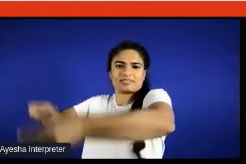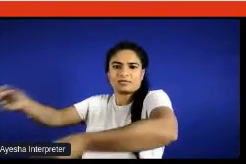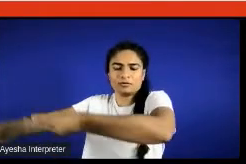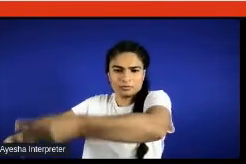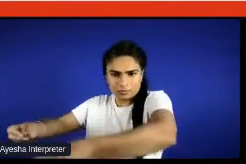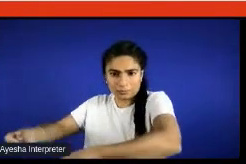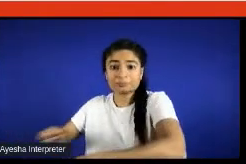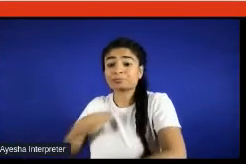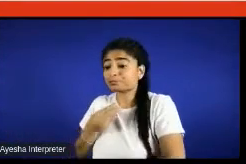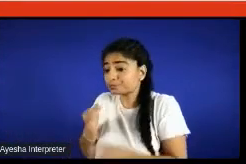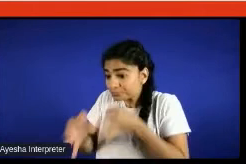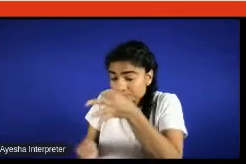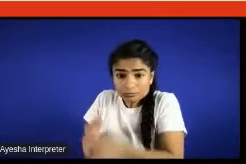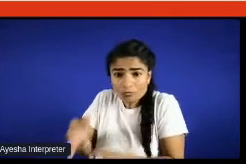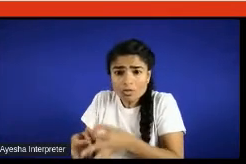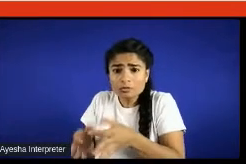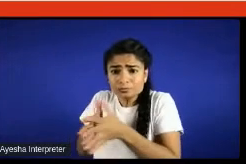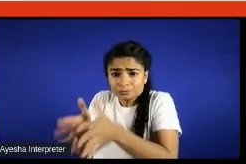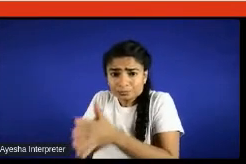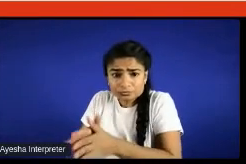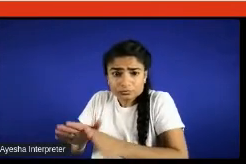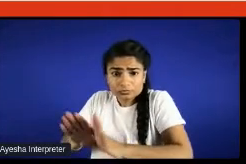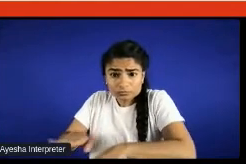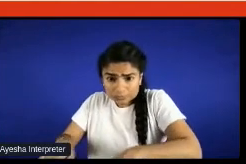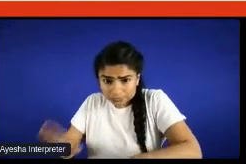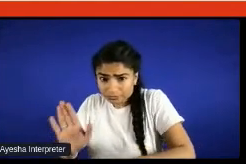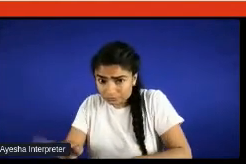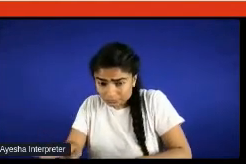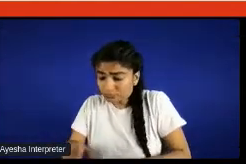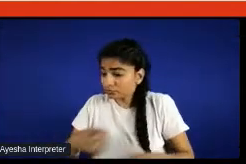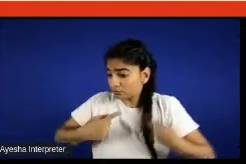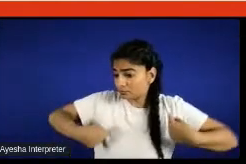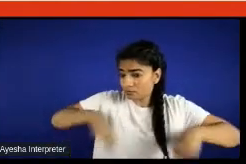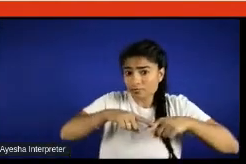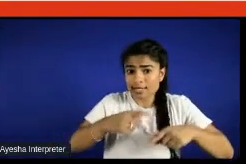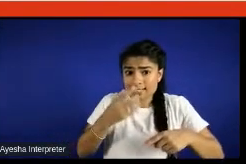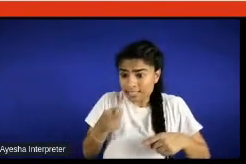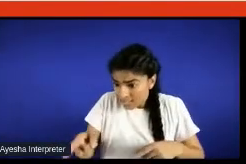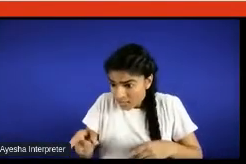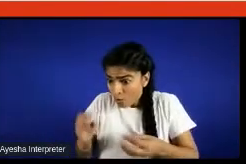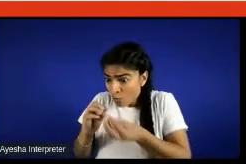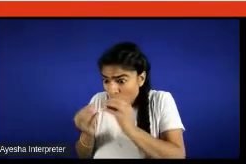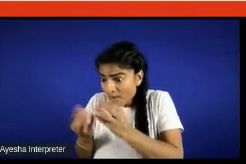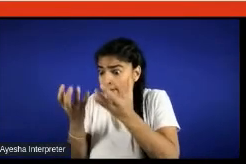the availability, the types of the mechanisms that we have,